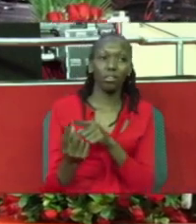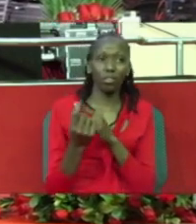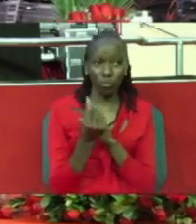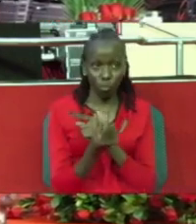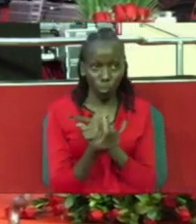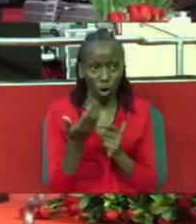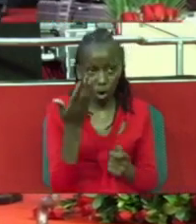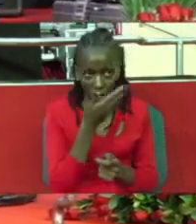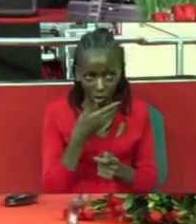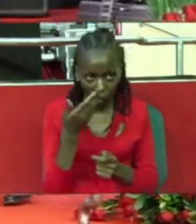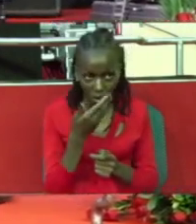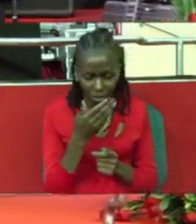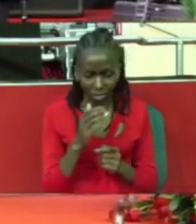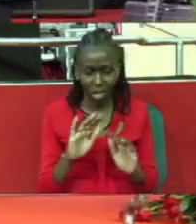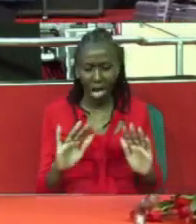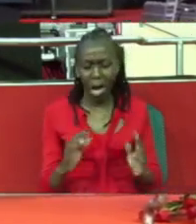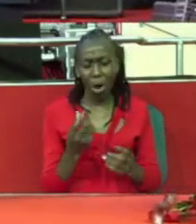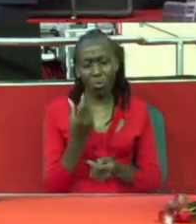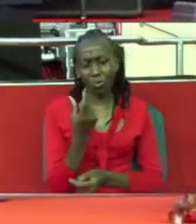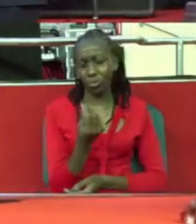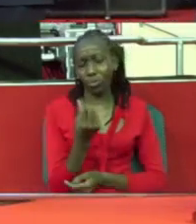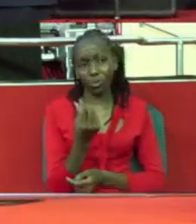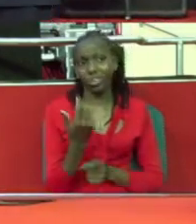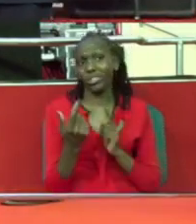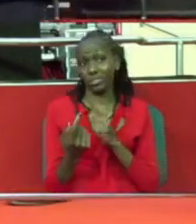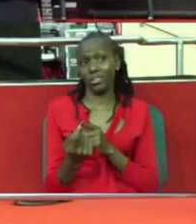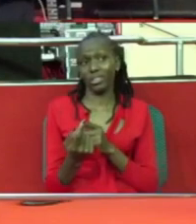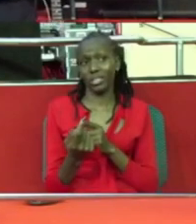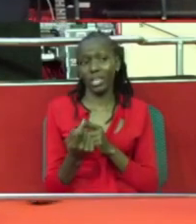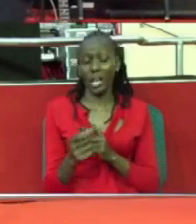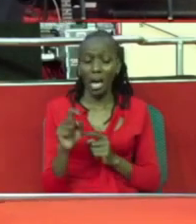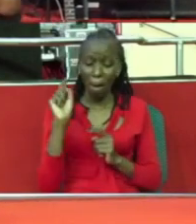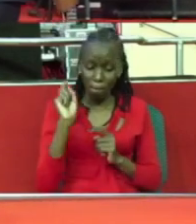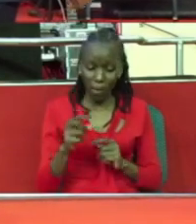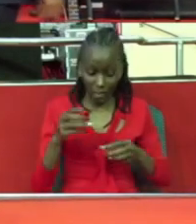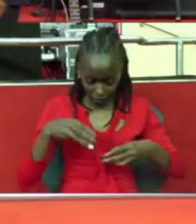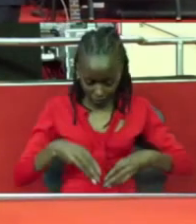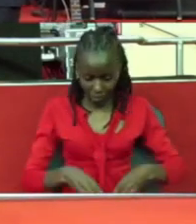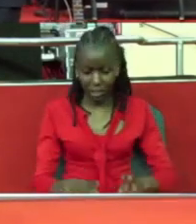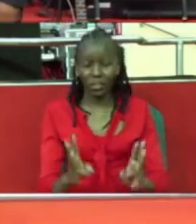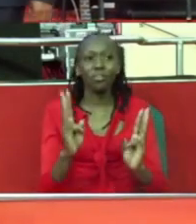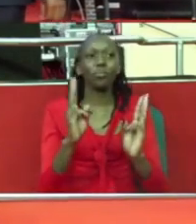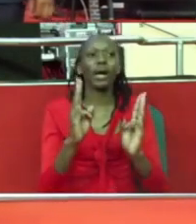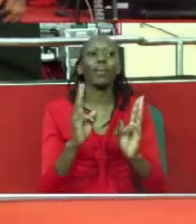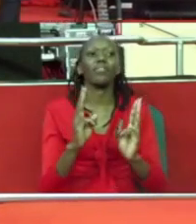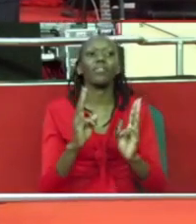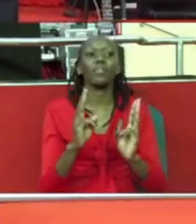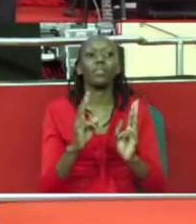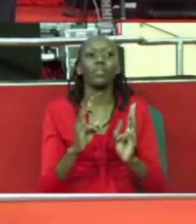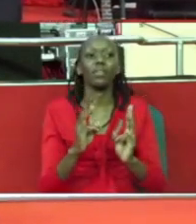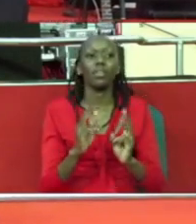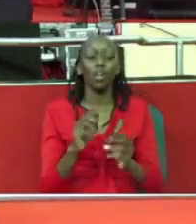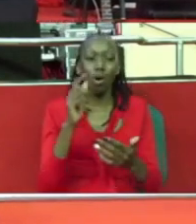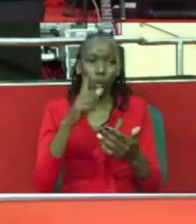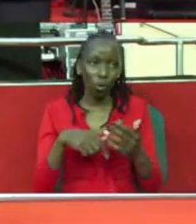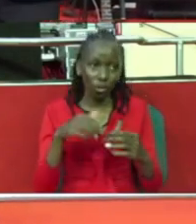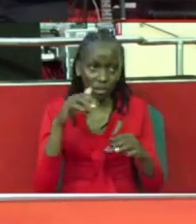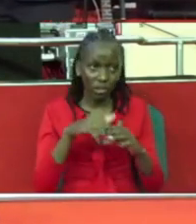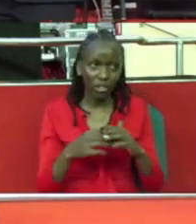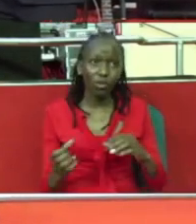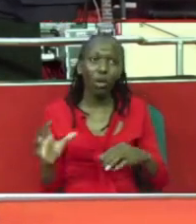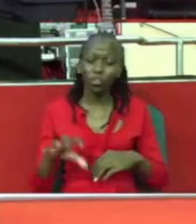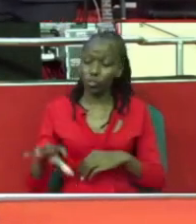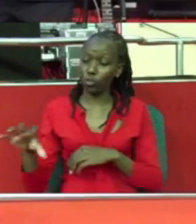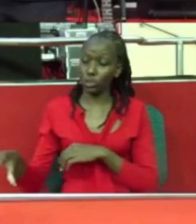is. Hata ingawa ni kidogo. It must give birth. Ni lazima ishike. What do you look at? in your circumstance unapotazama hali